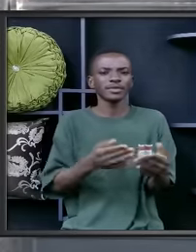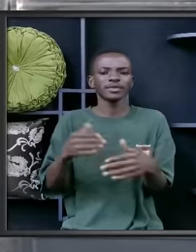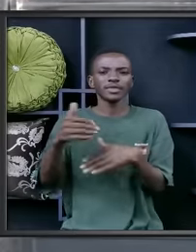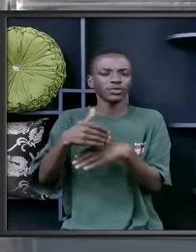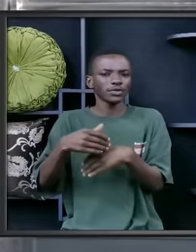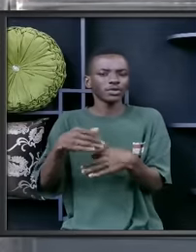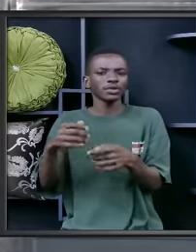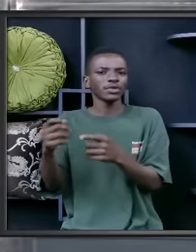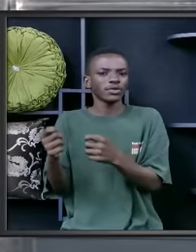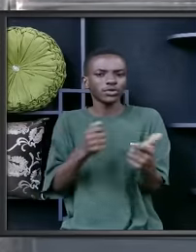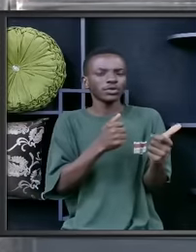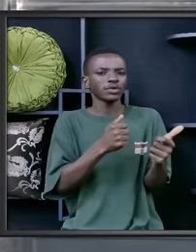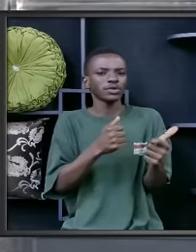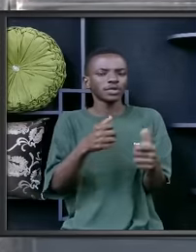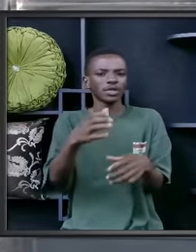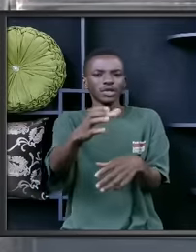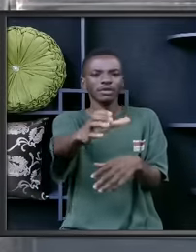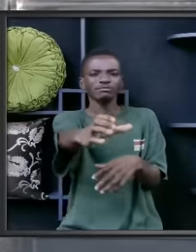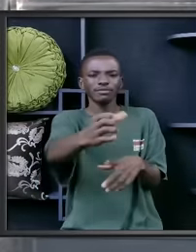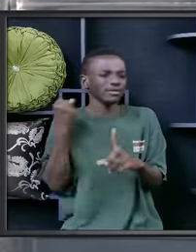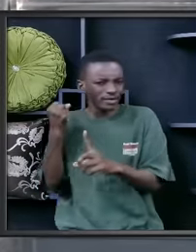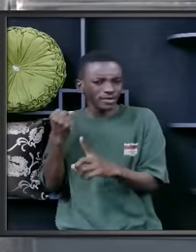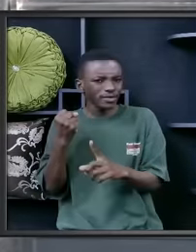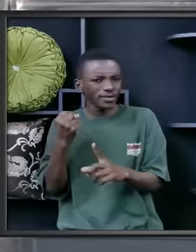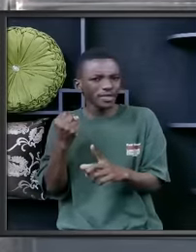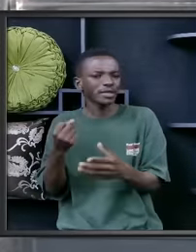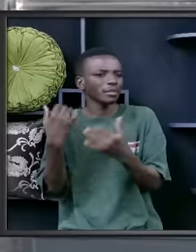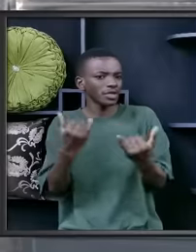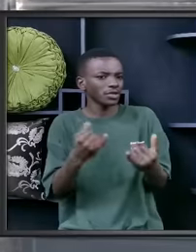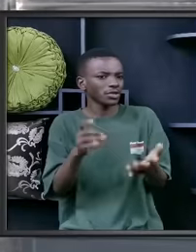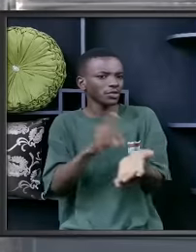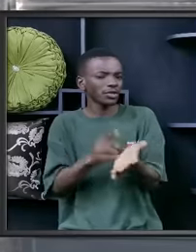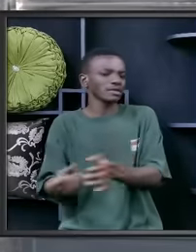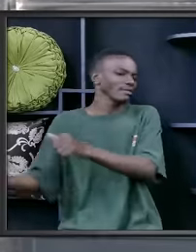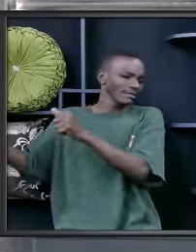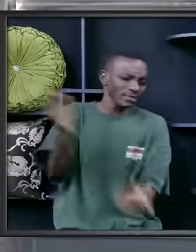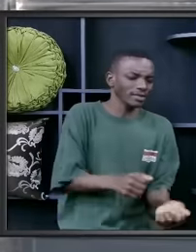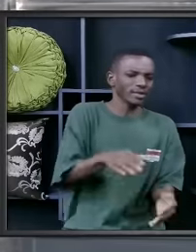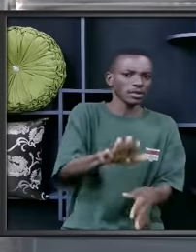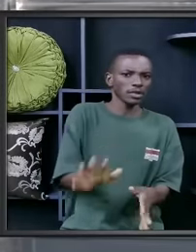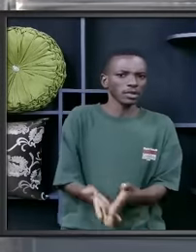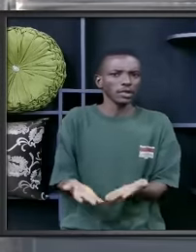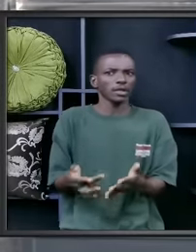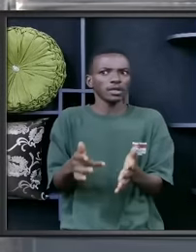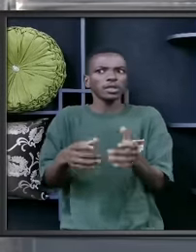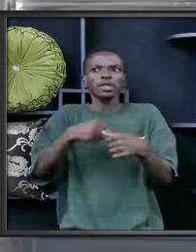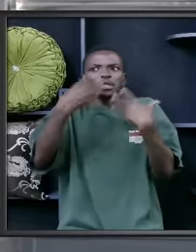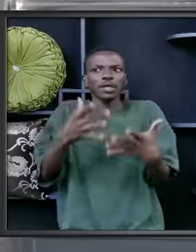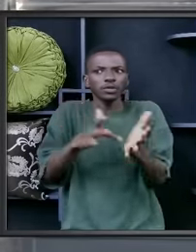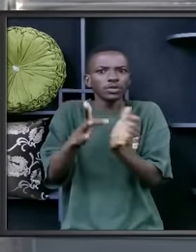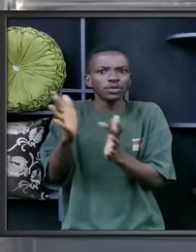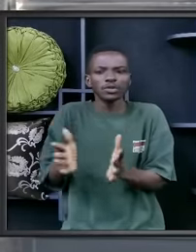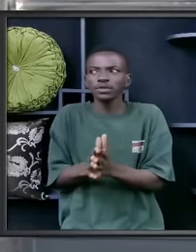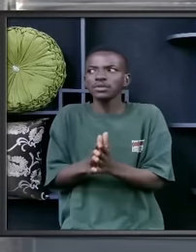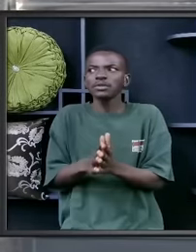Can't rush me. Can't carry hijack me in presence of the doctor. Doctor. Knock me for ground. Doctor say, Jesus, this woman talk this